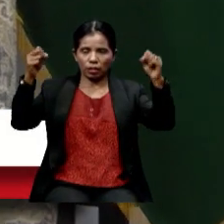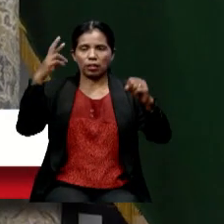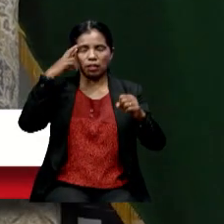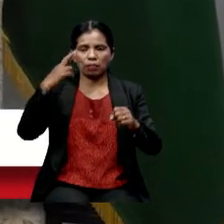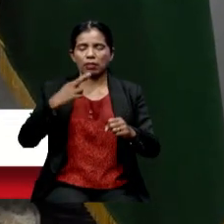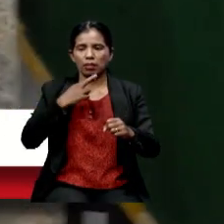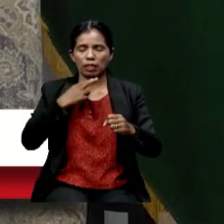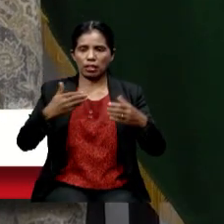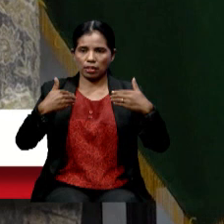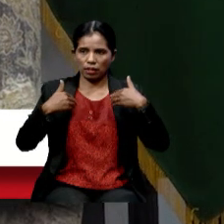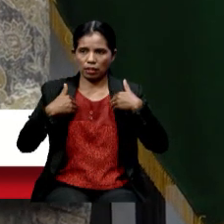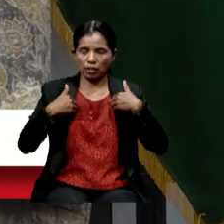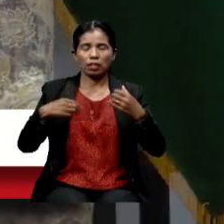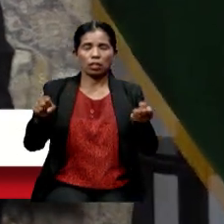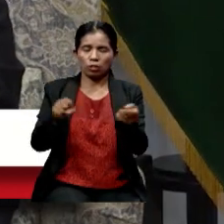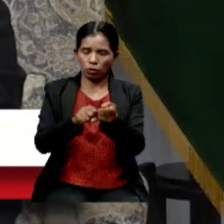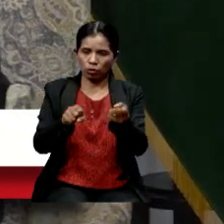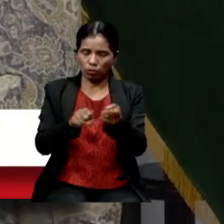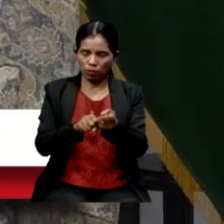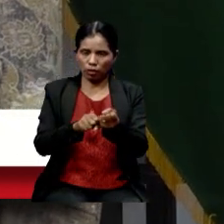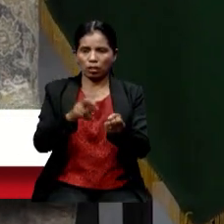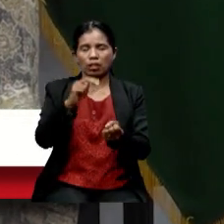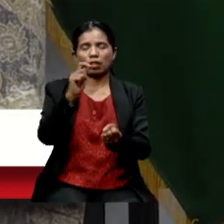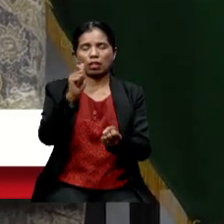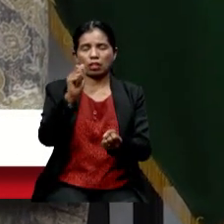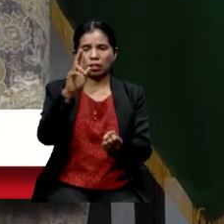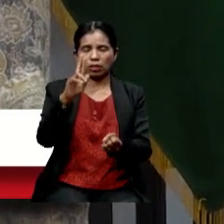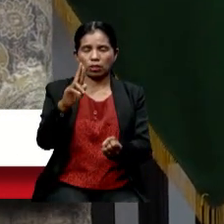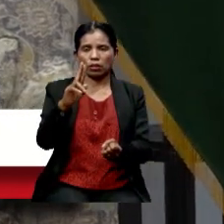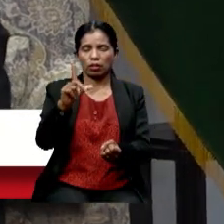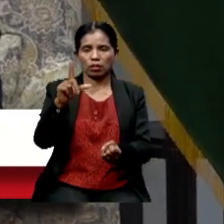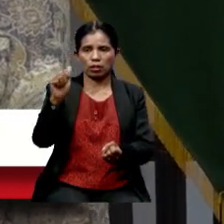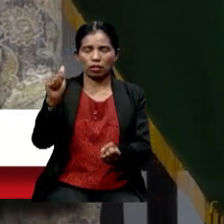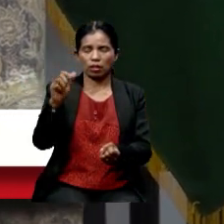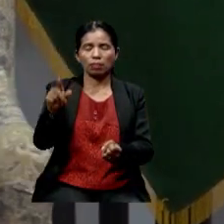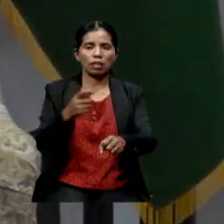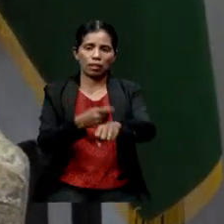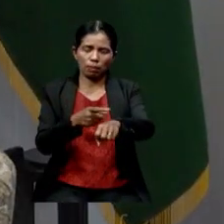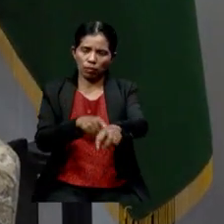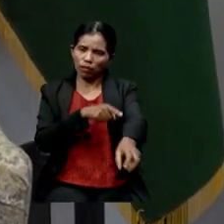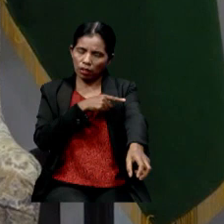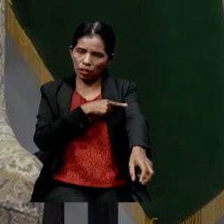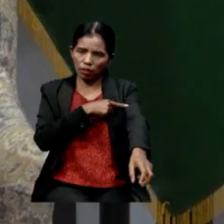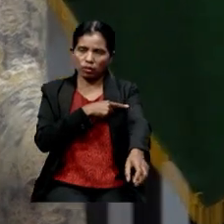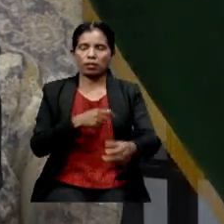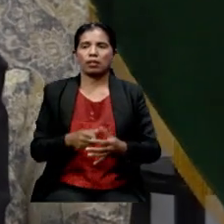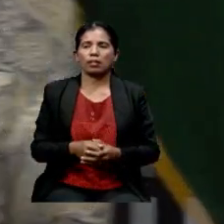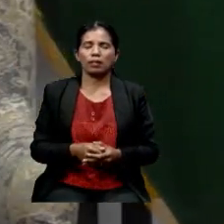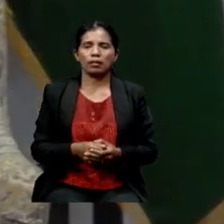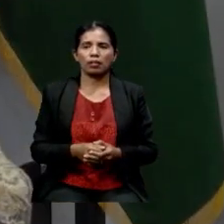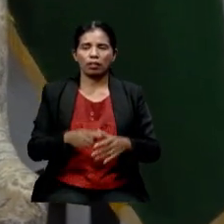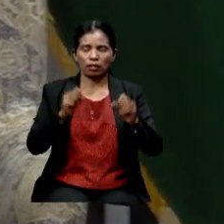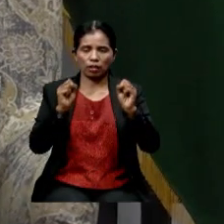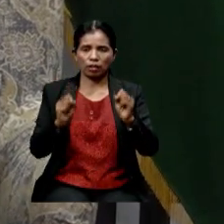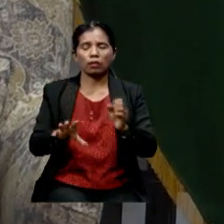been supporting Nahdlatul Ulama for quite a long time, for years. He